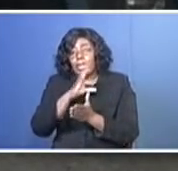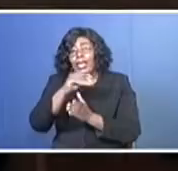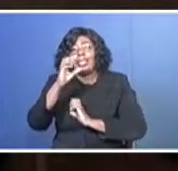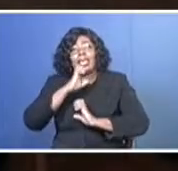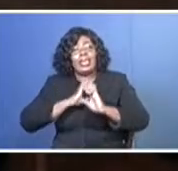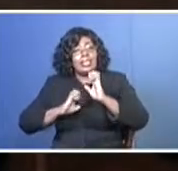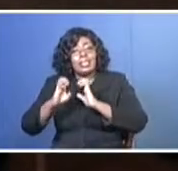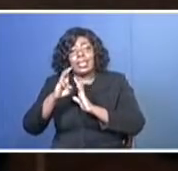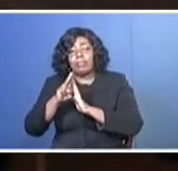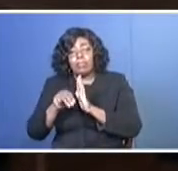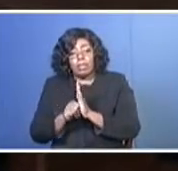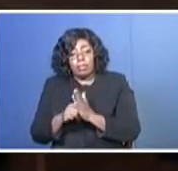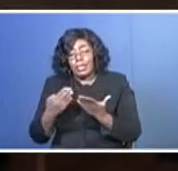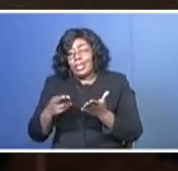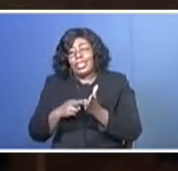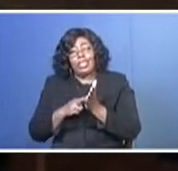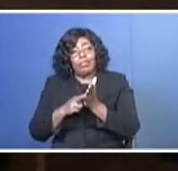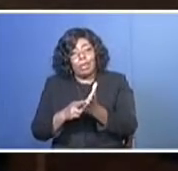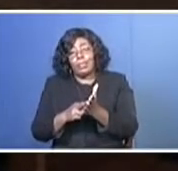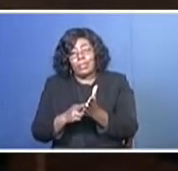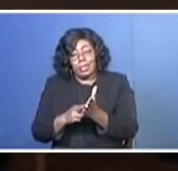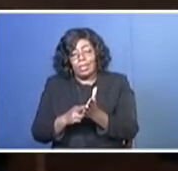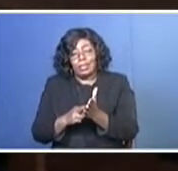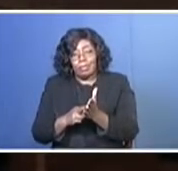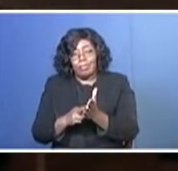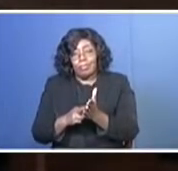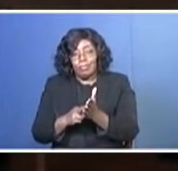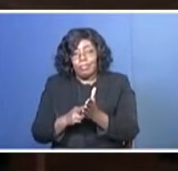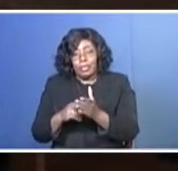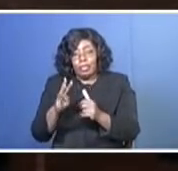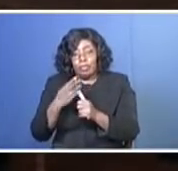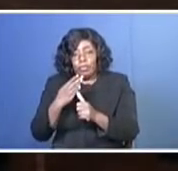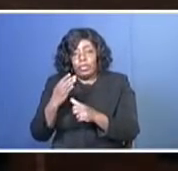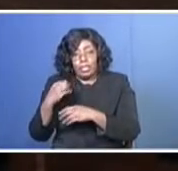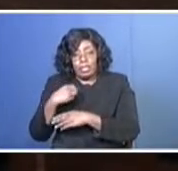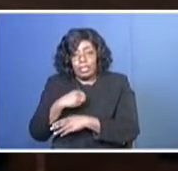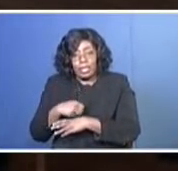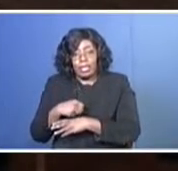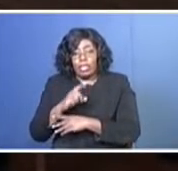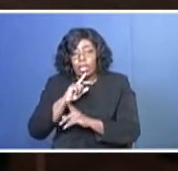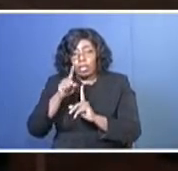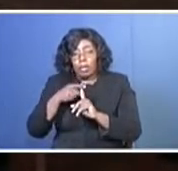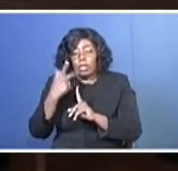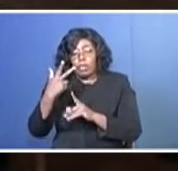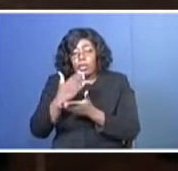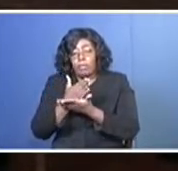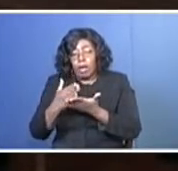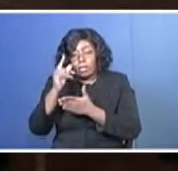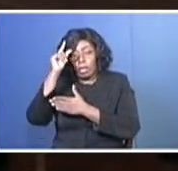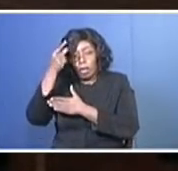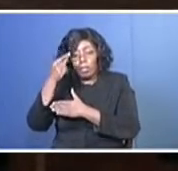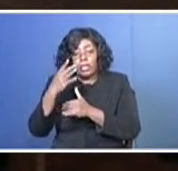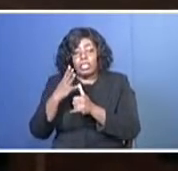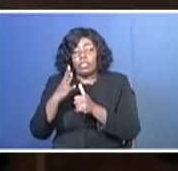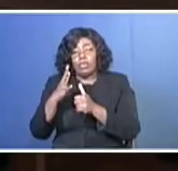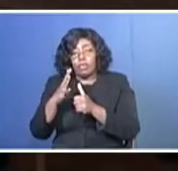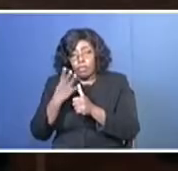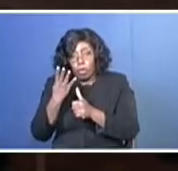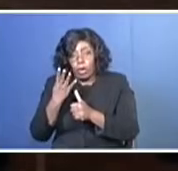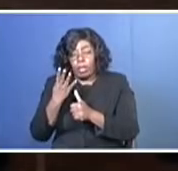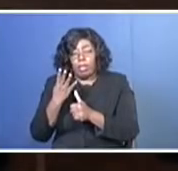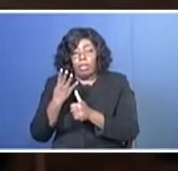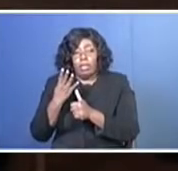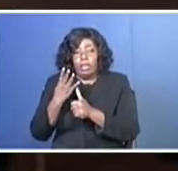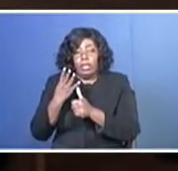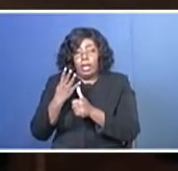know, they represent the fourth estate. Everybody talk about the 3 branches of government, but it's the fourth estate